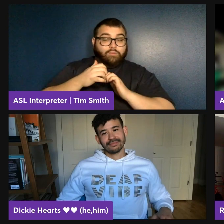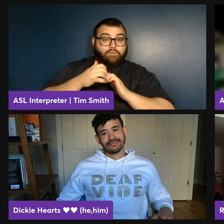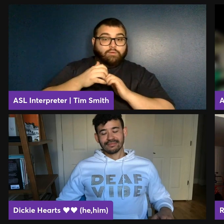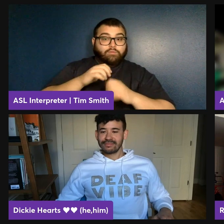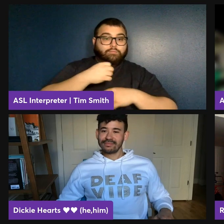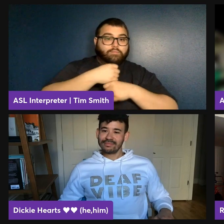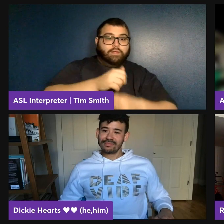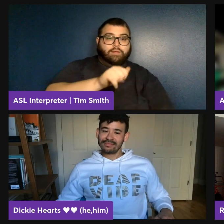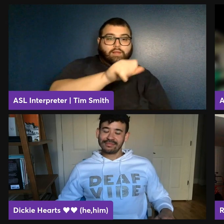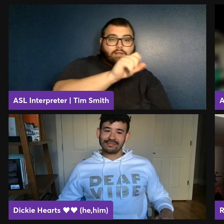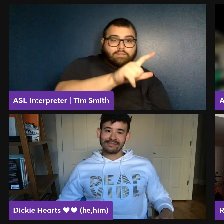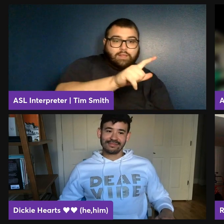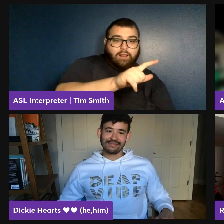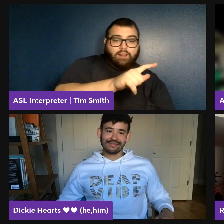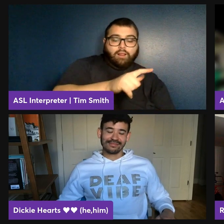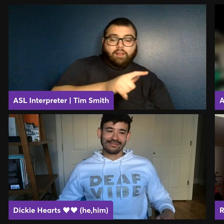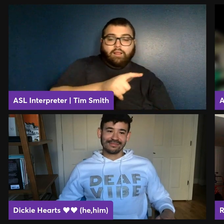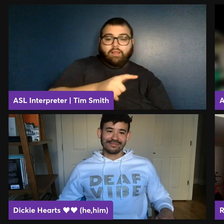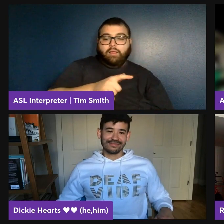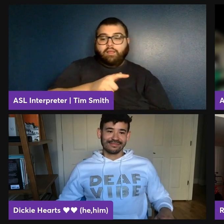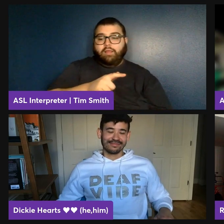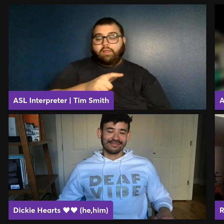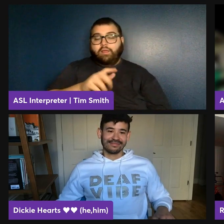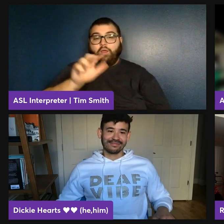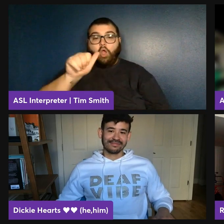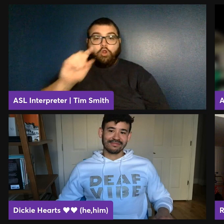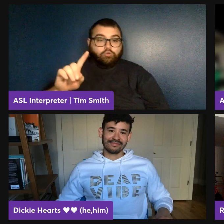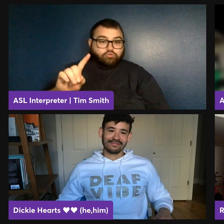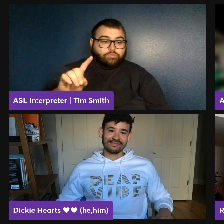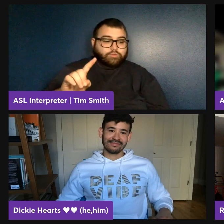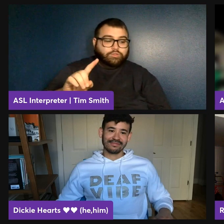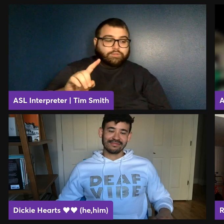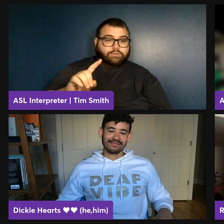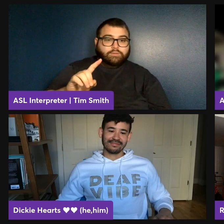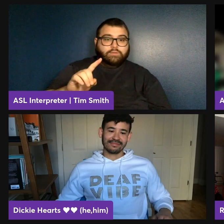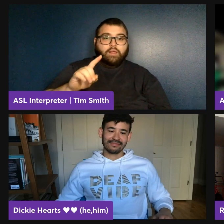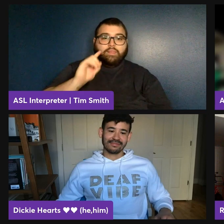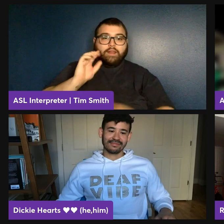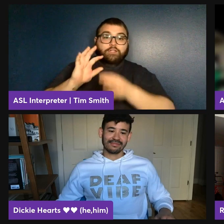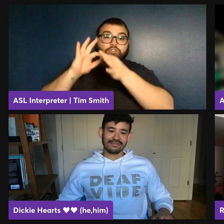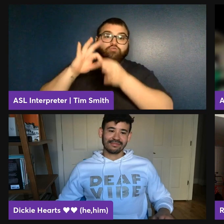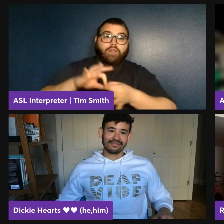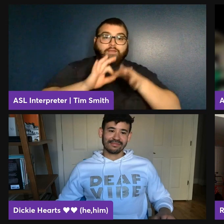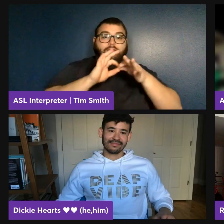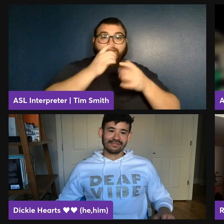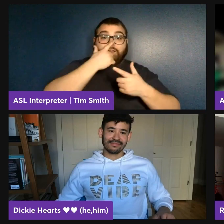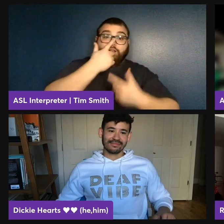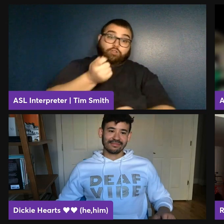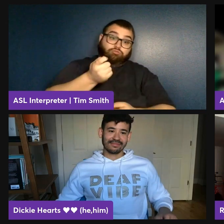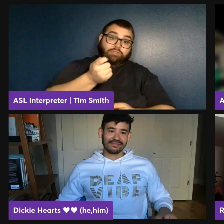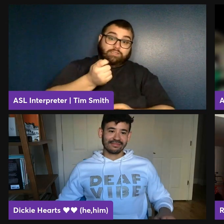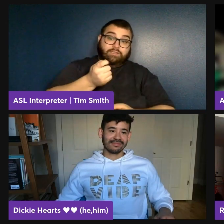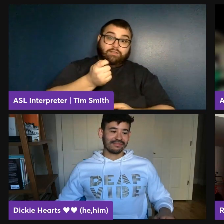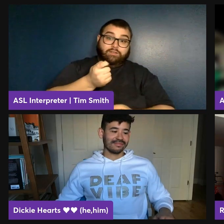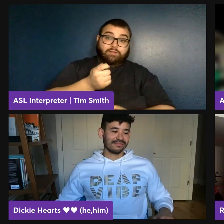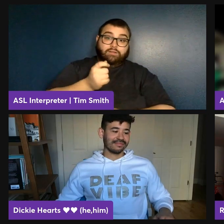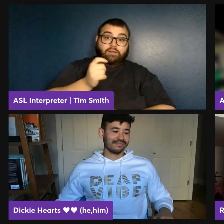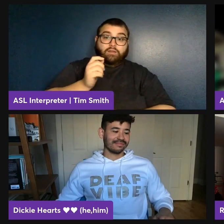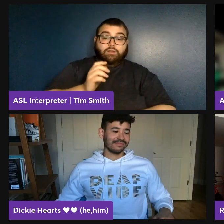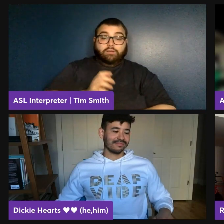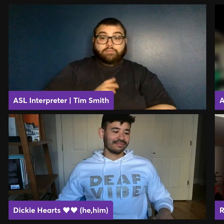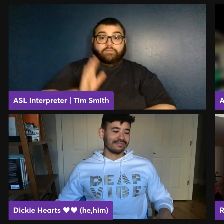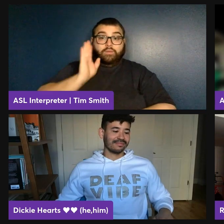ASL and creating audio description that is relevant and interesting. And we're going to have